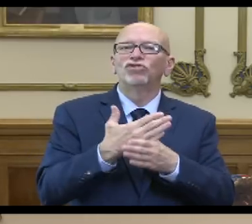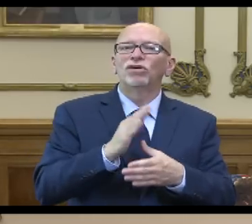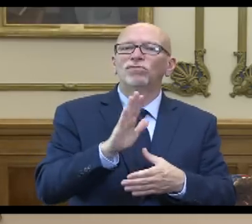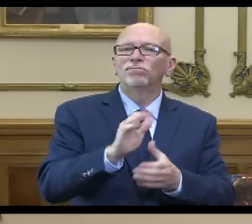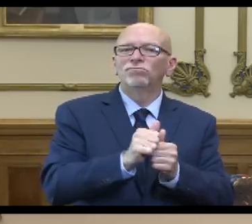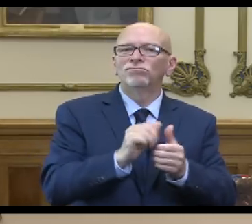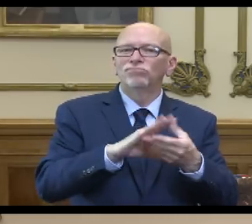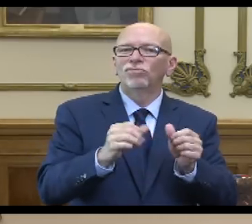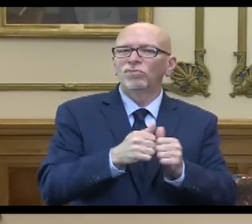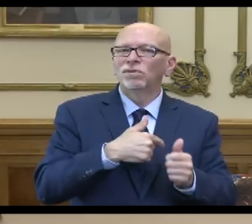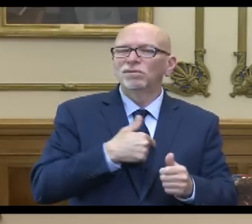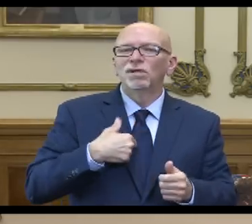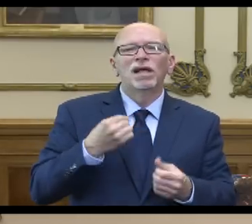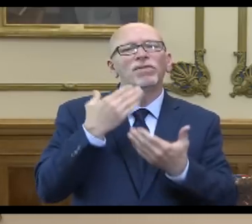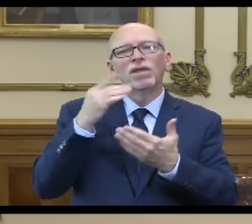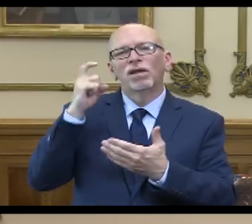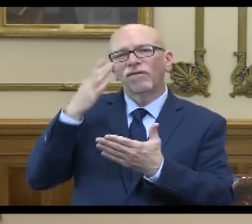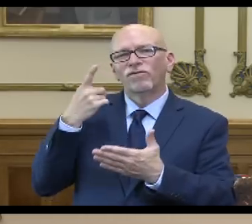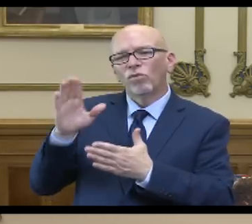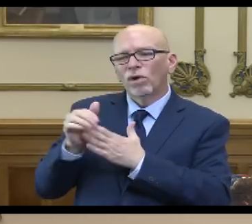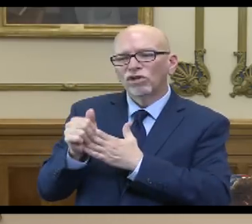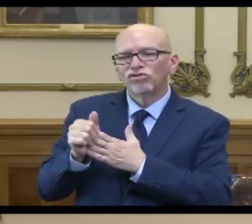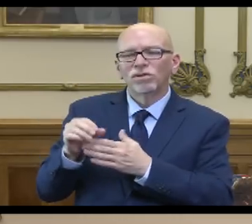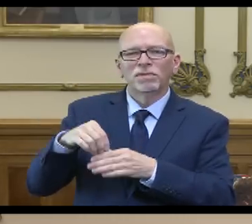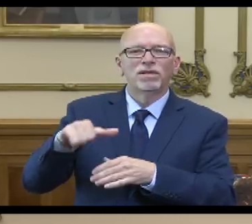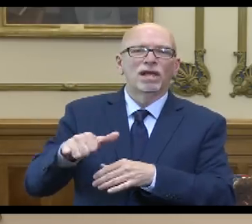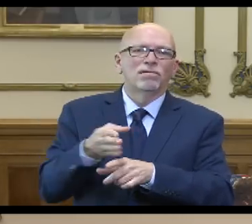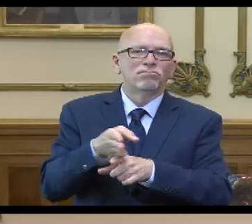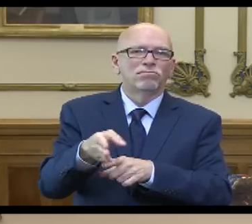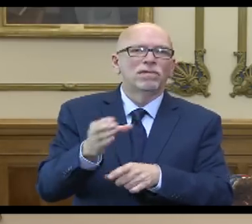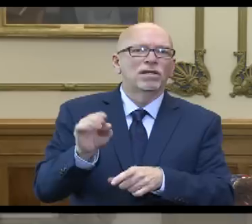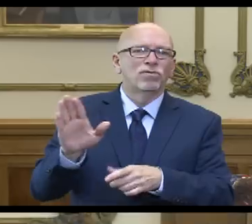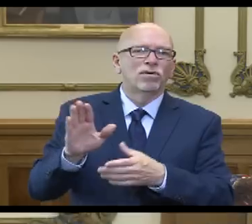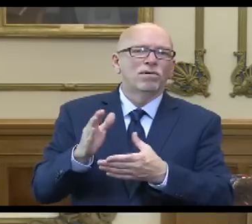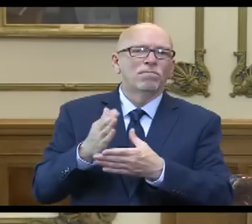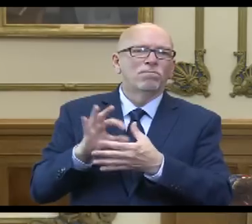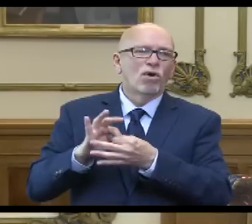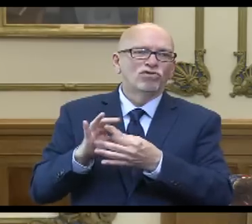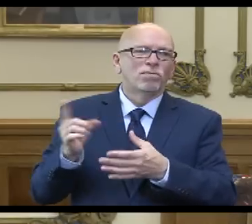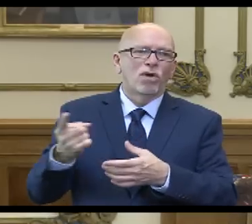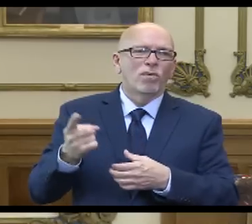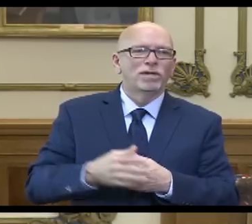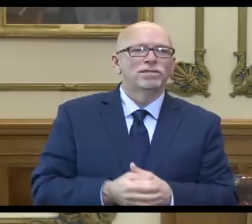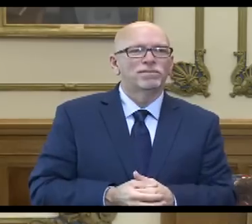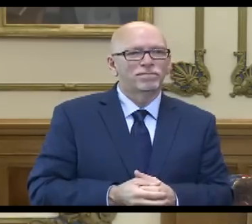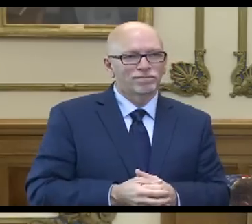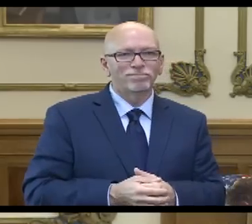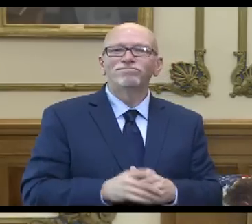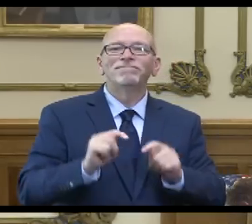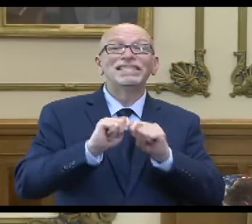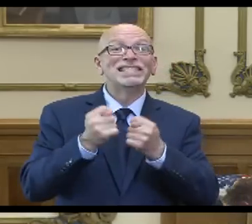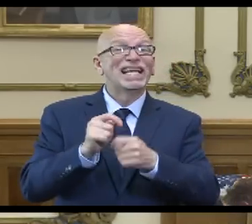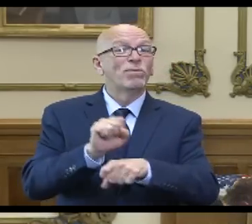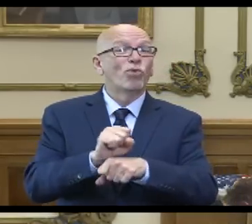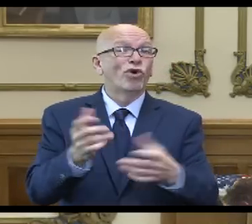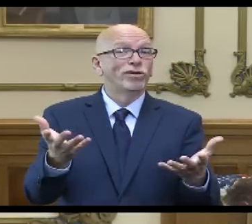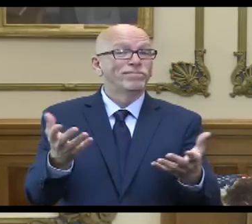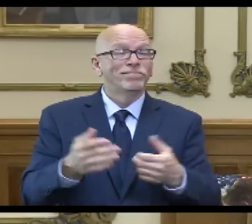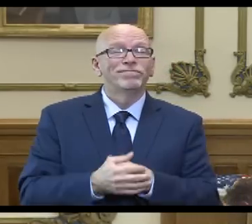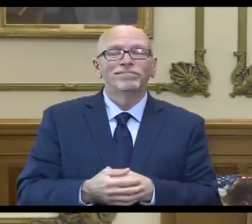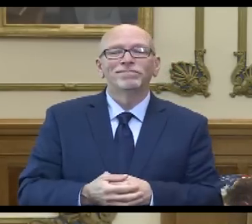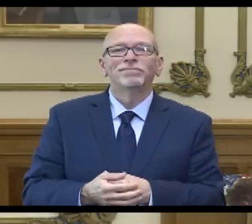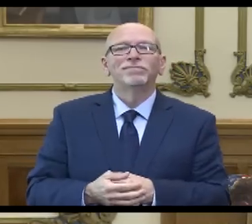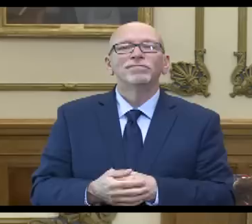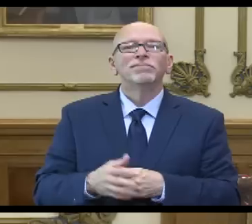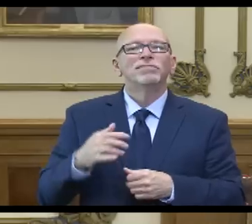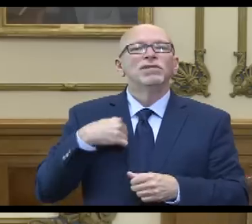with us. And Governor, thank you for your leadership in this area and your partnership always. Teamwork. Well, I will